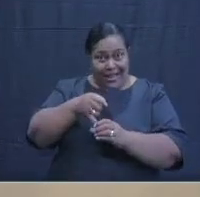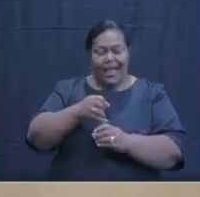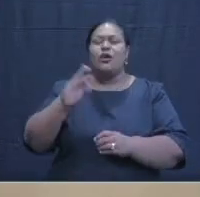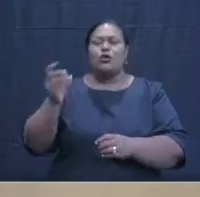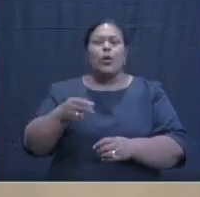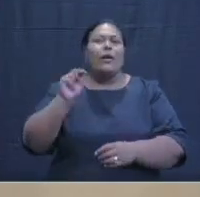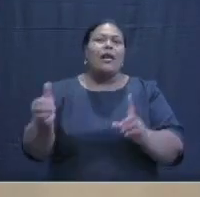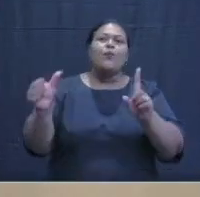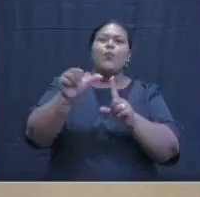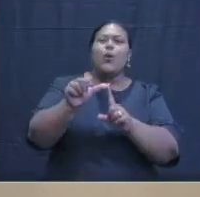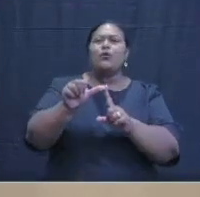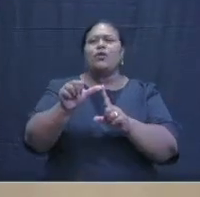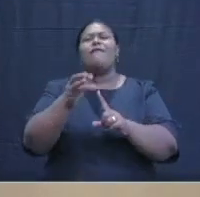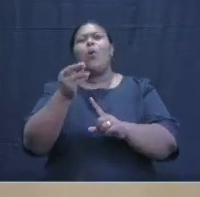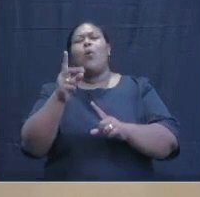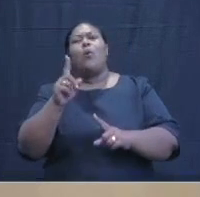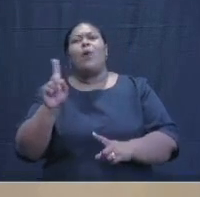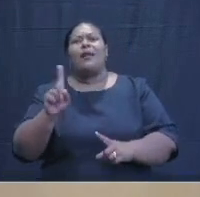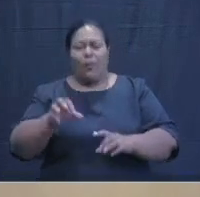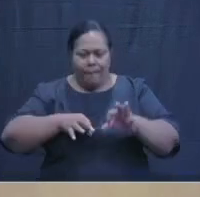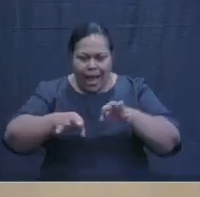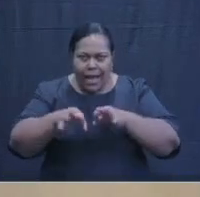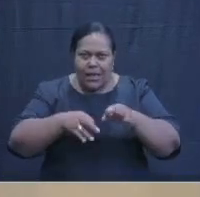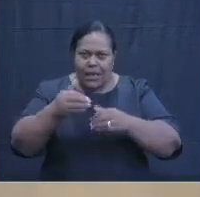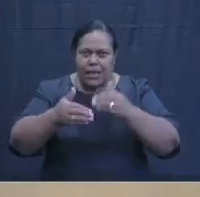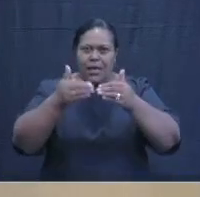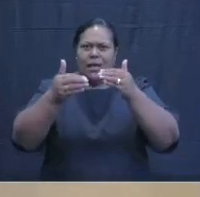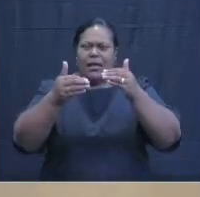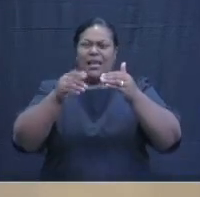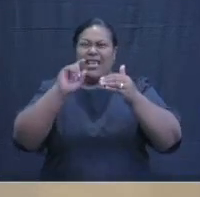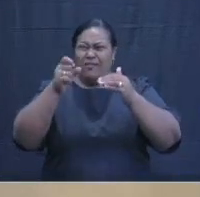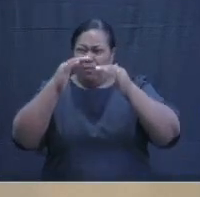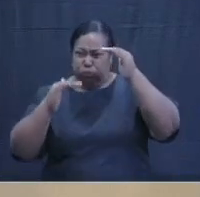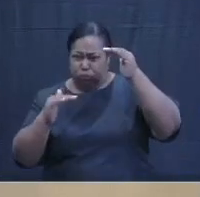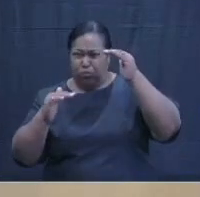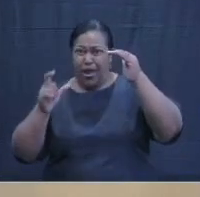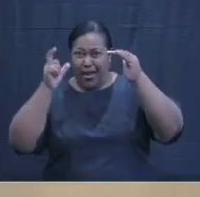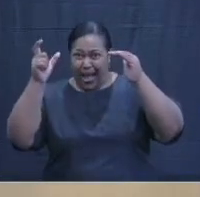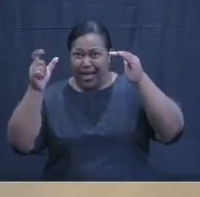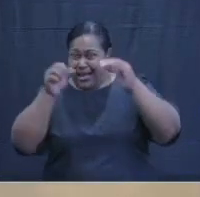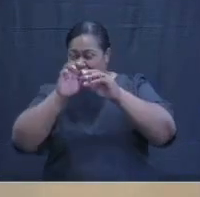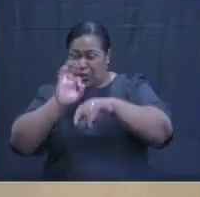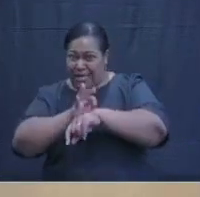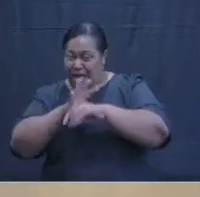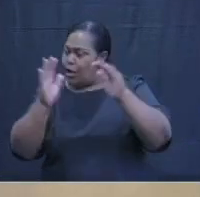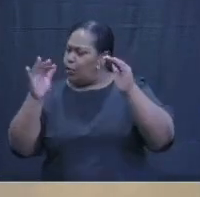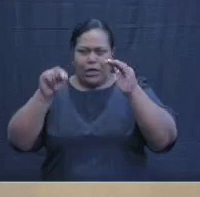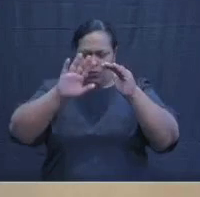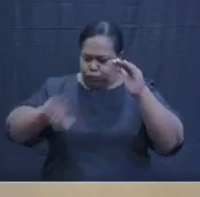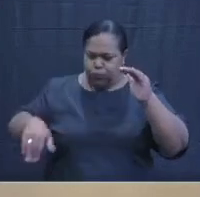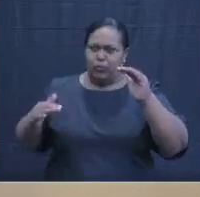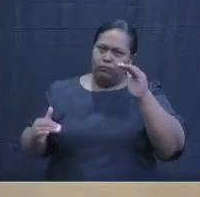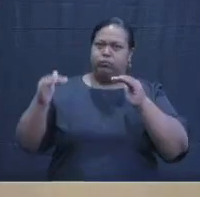that addresses structural inequalities within our healthcare system, ensuring that all